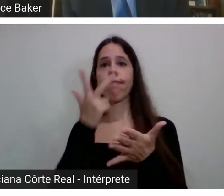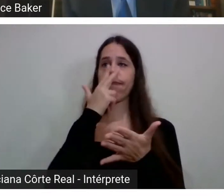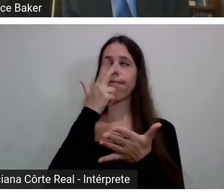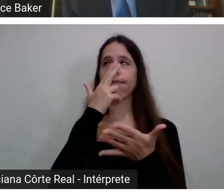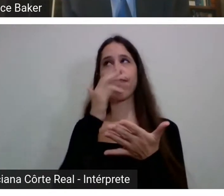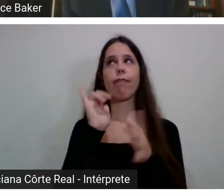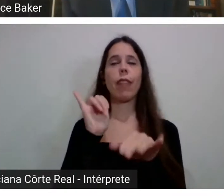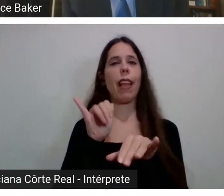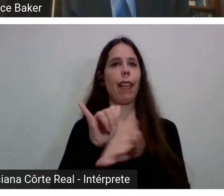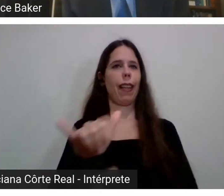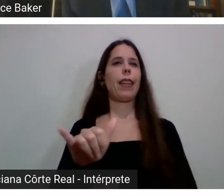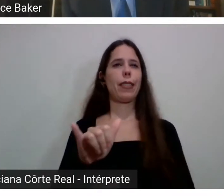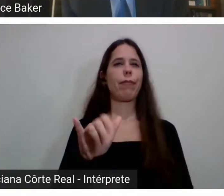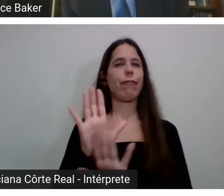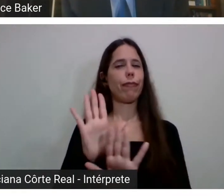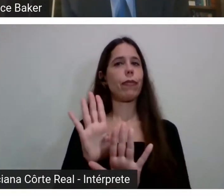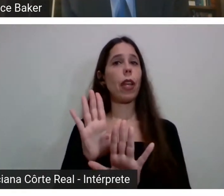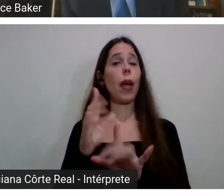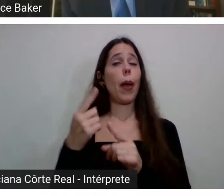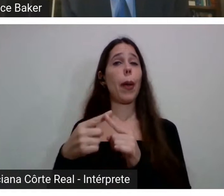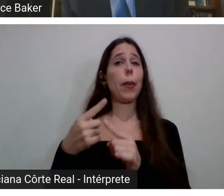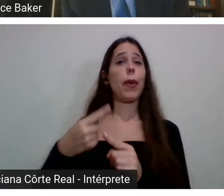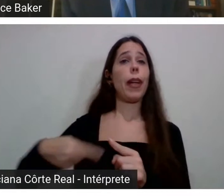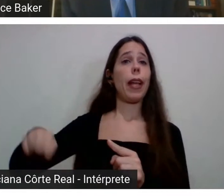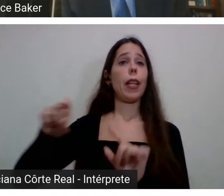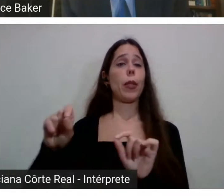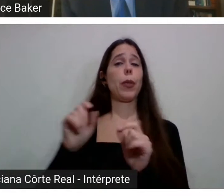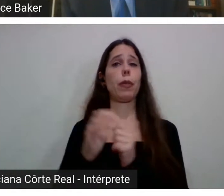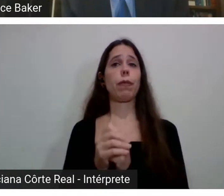né, porque eles estabeleceram,